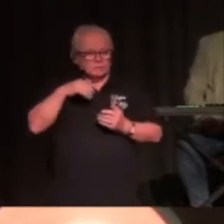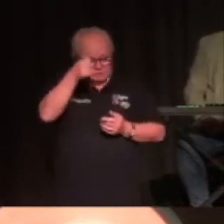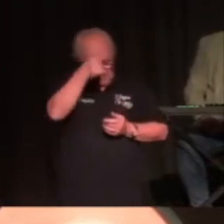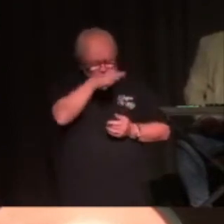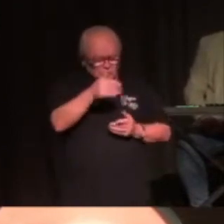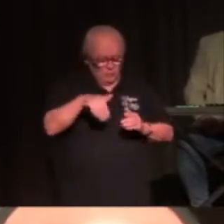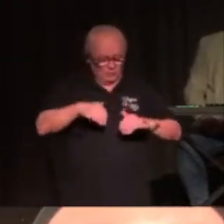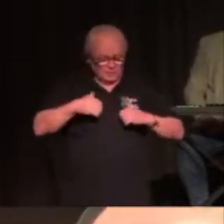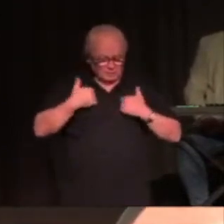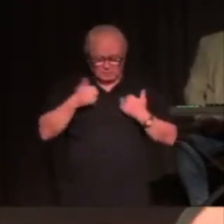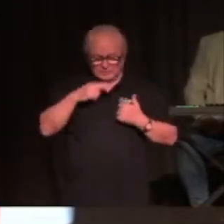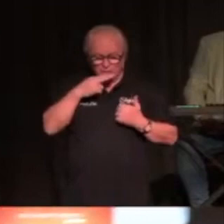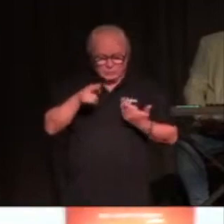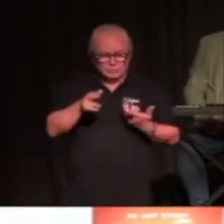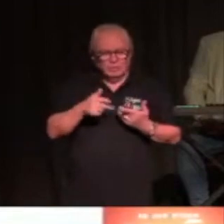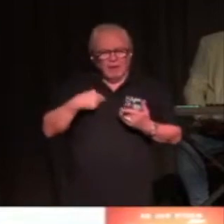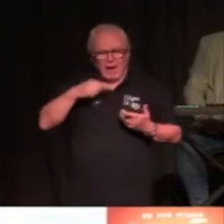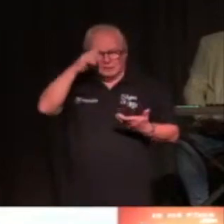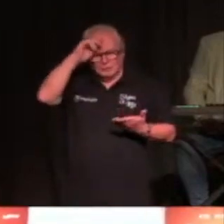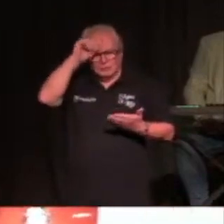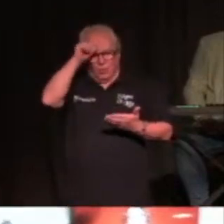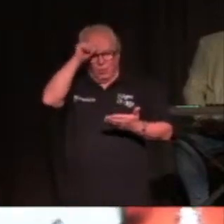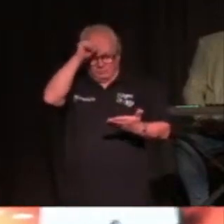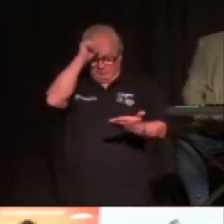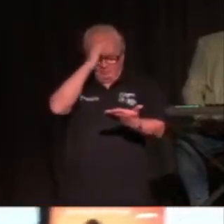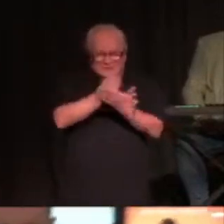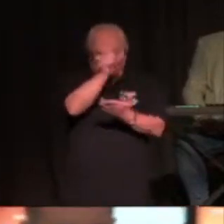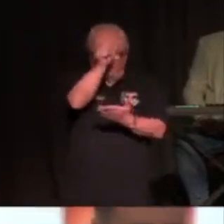that's you this morning, you're a believer.